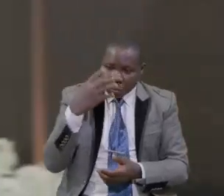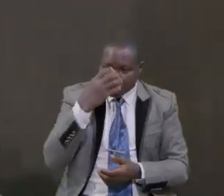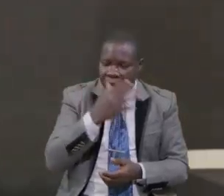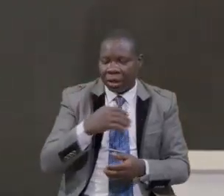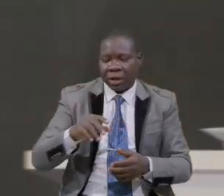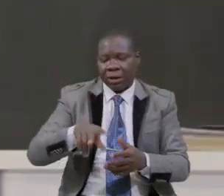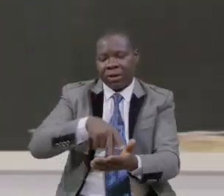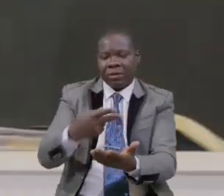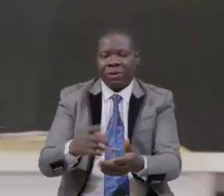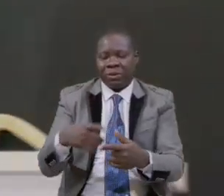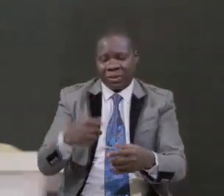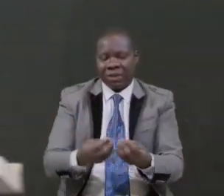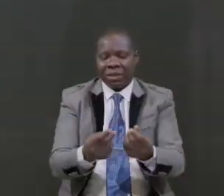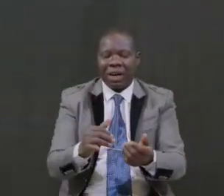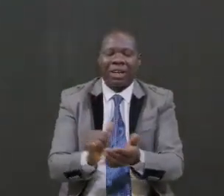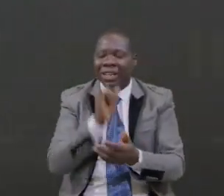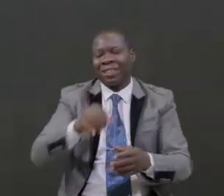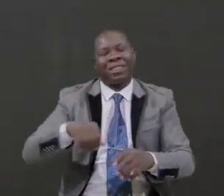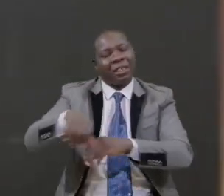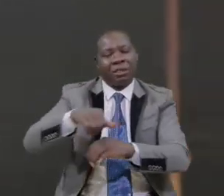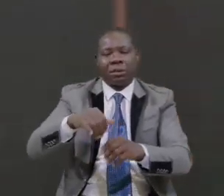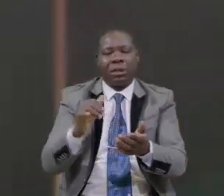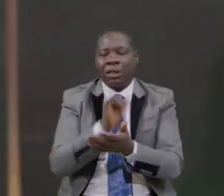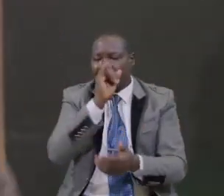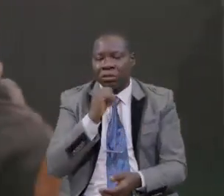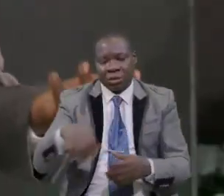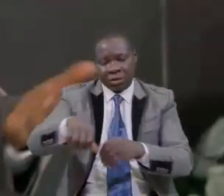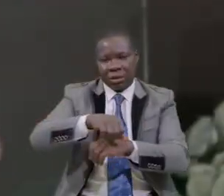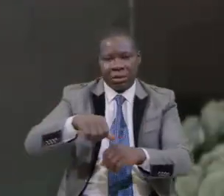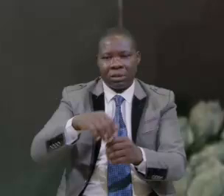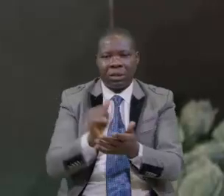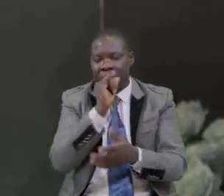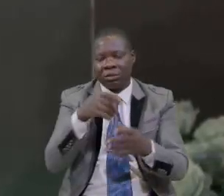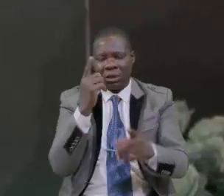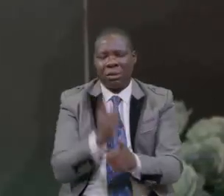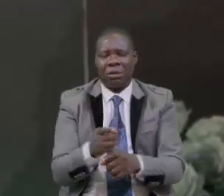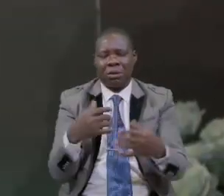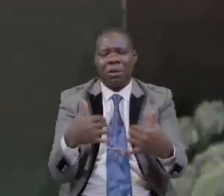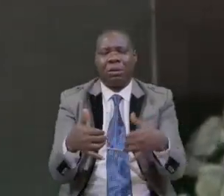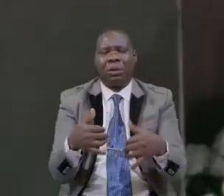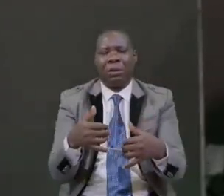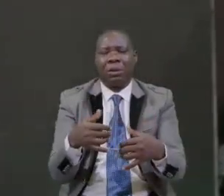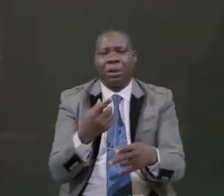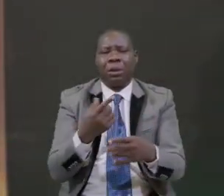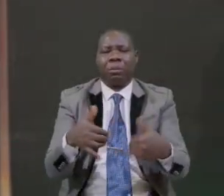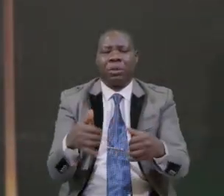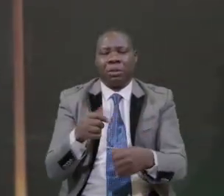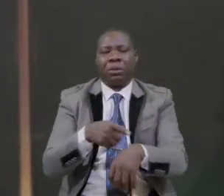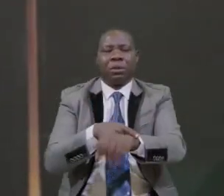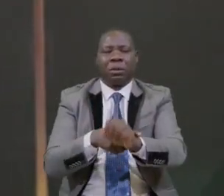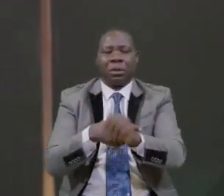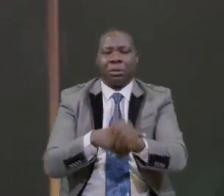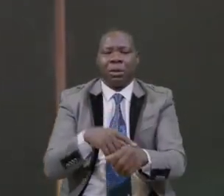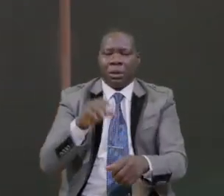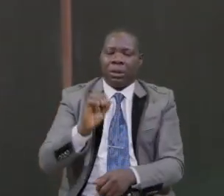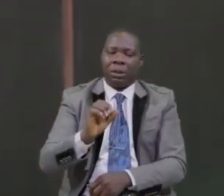not anointing. That just playing the game. Elijah did not do anything like that. Elijah was watching